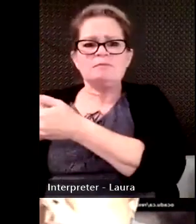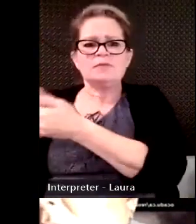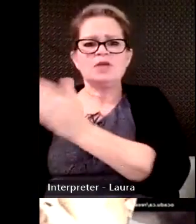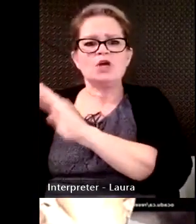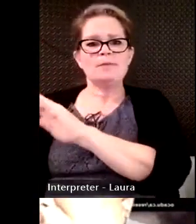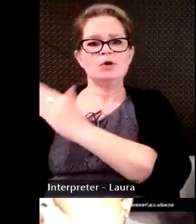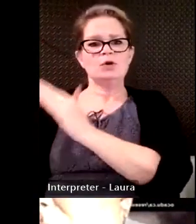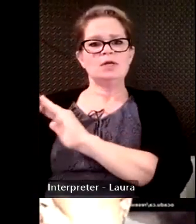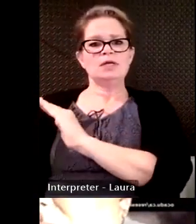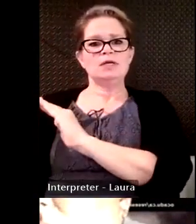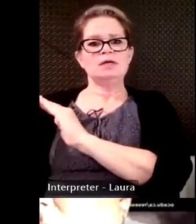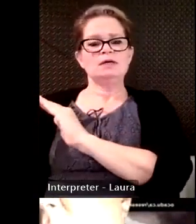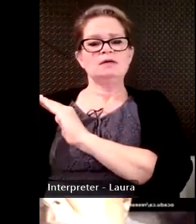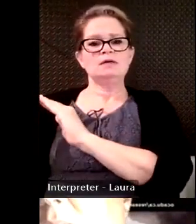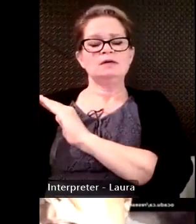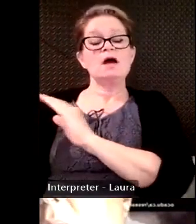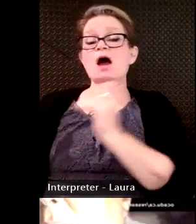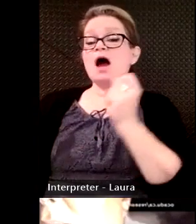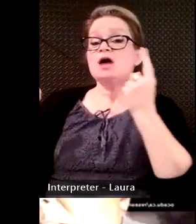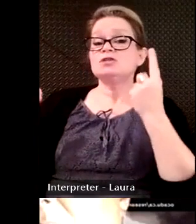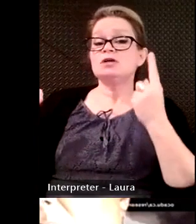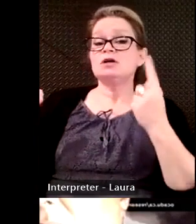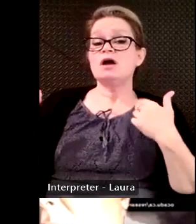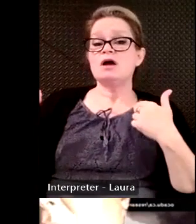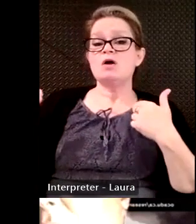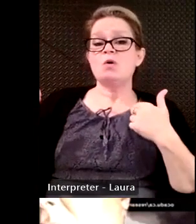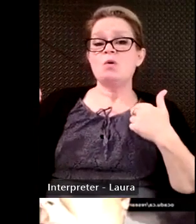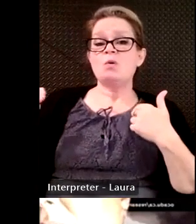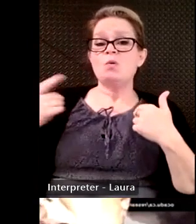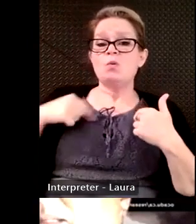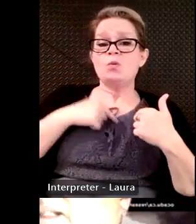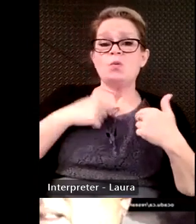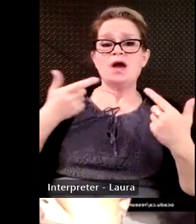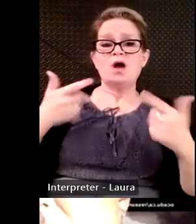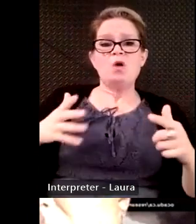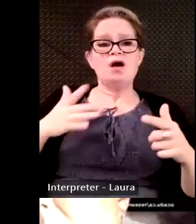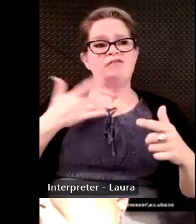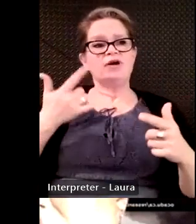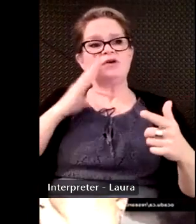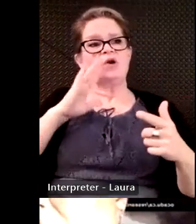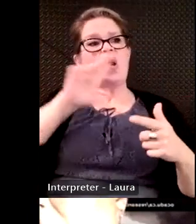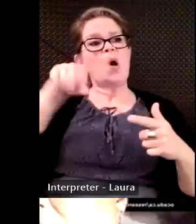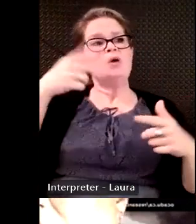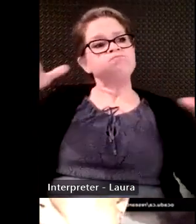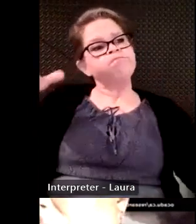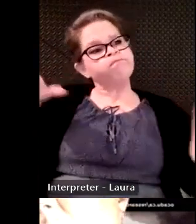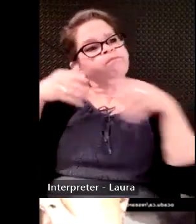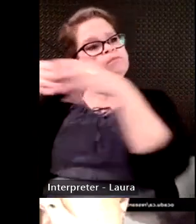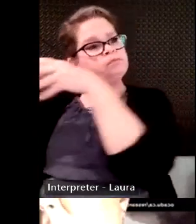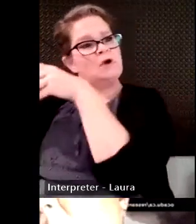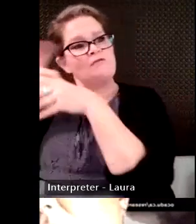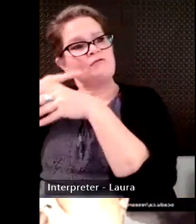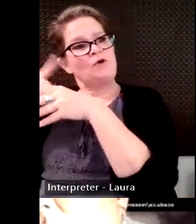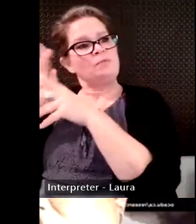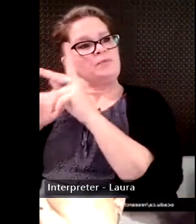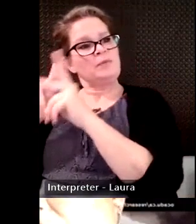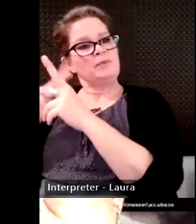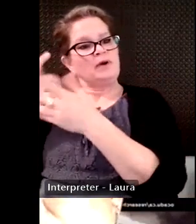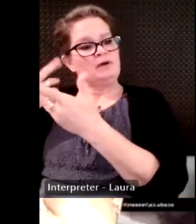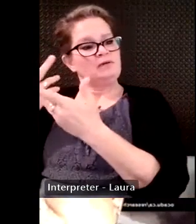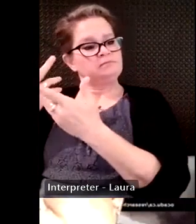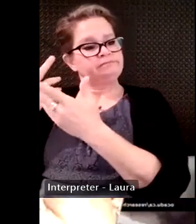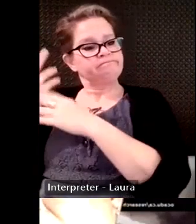simply join the ranks of the privileged. We want to dismantle those ranks and the systems that maintain them. It shouldn't be that we have to hold